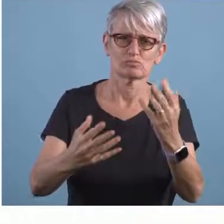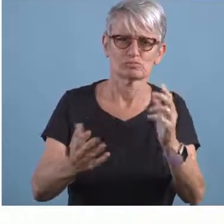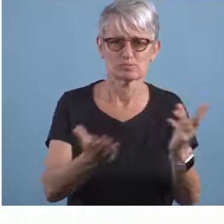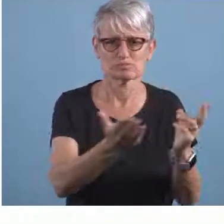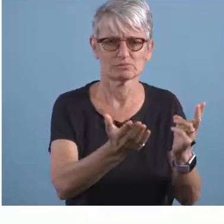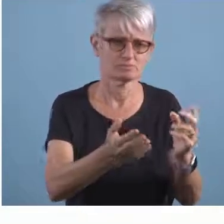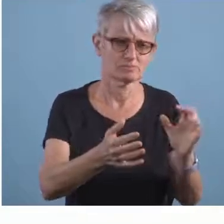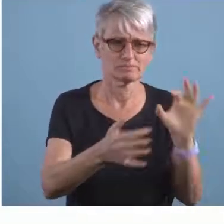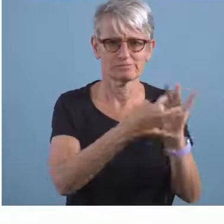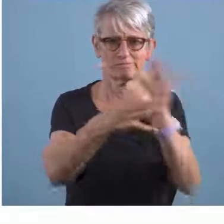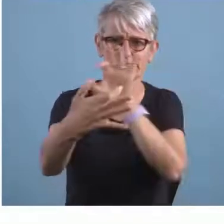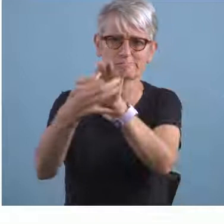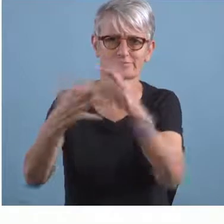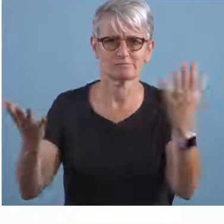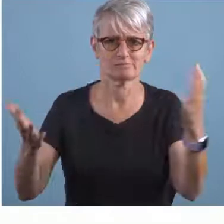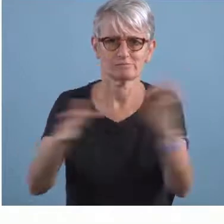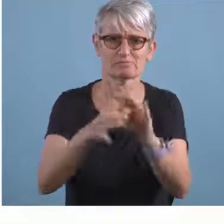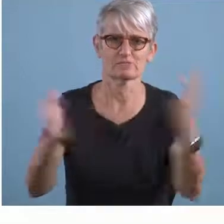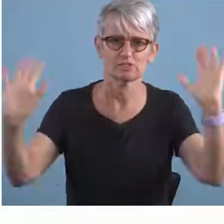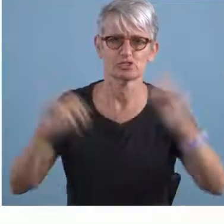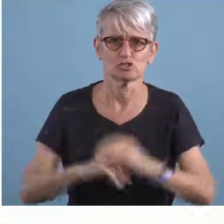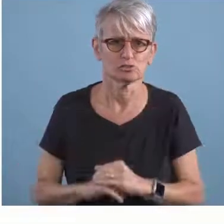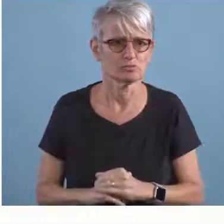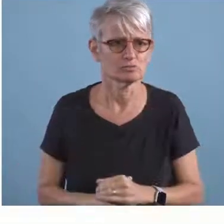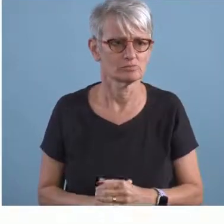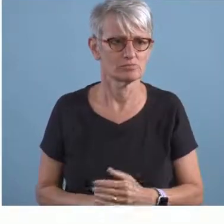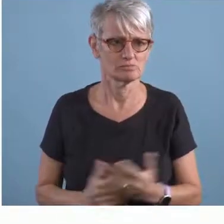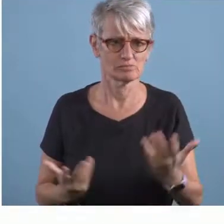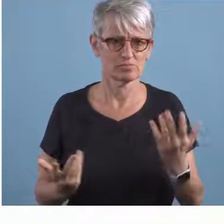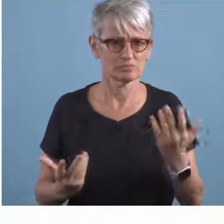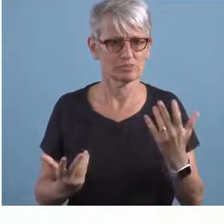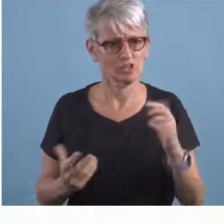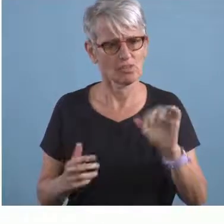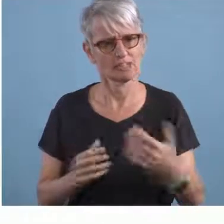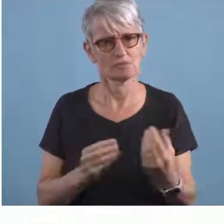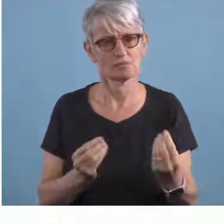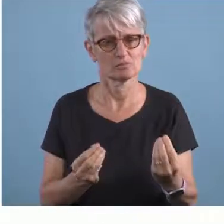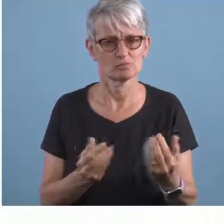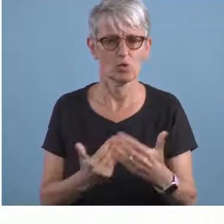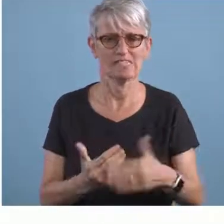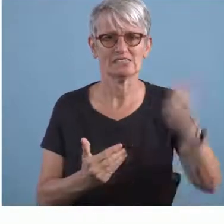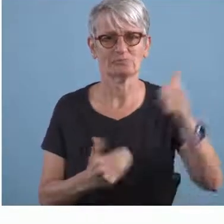session. And it seems to be, telepractice seems to give us an advantage for that.